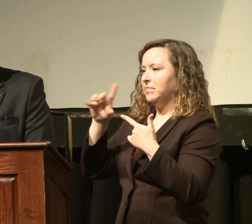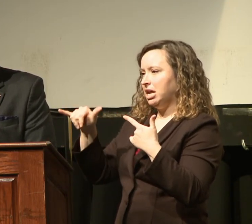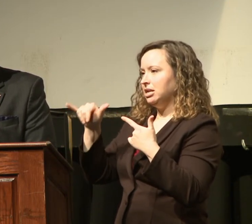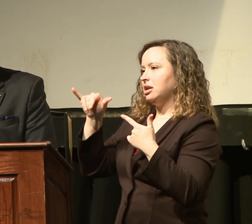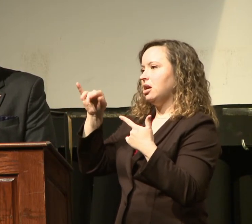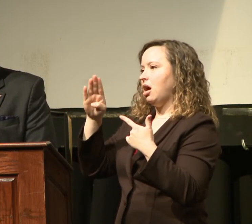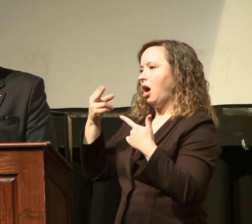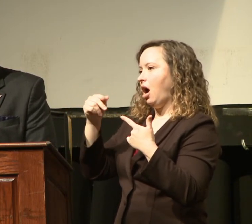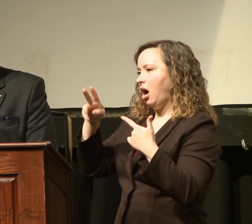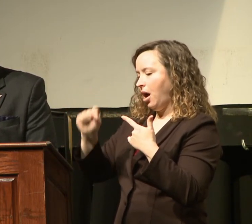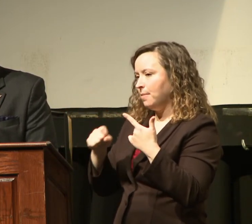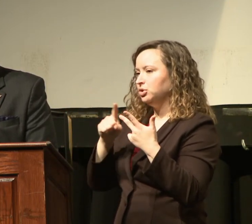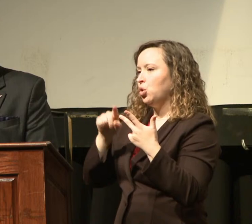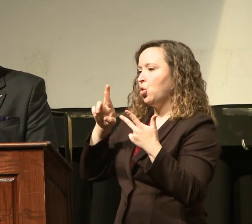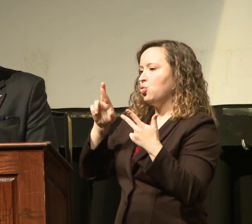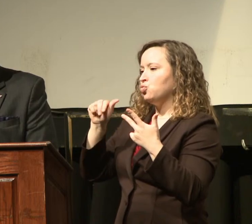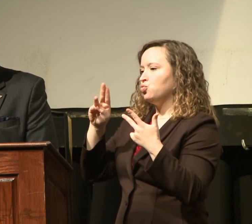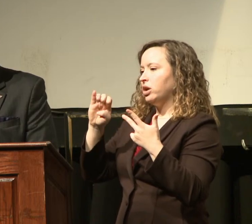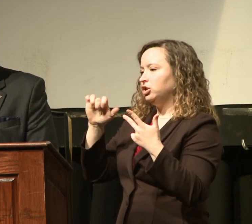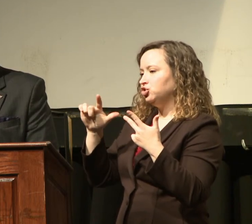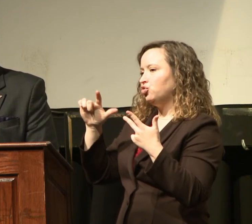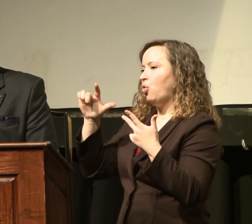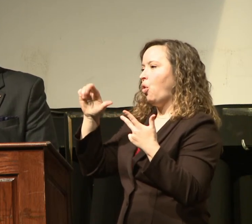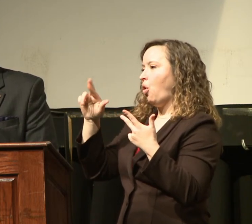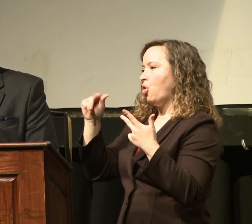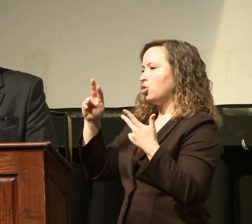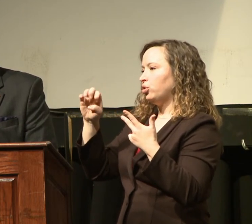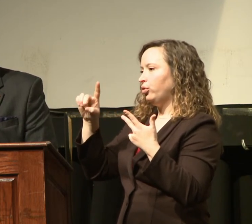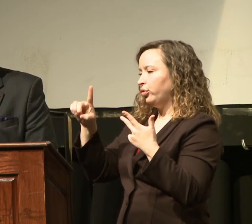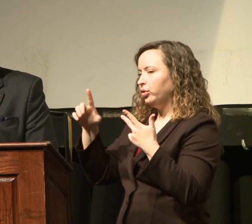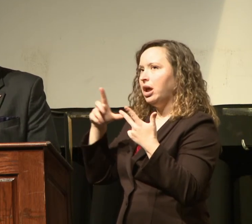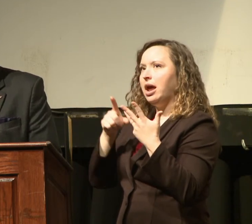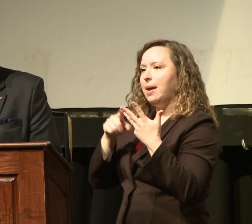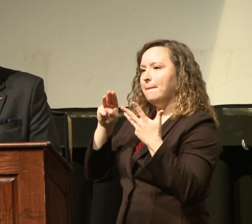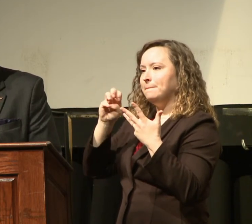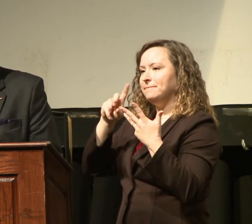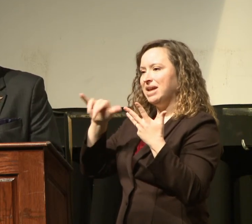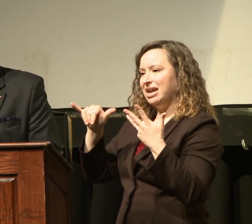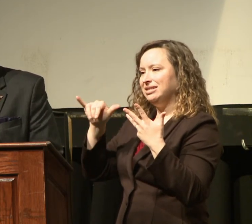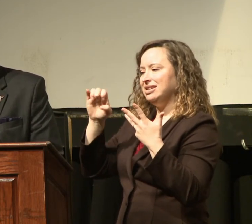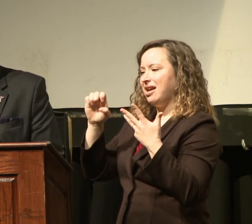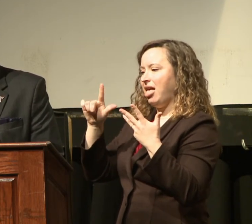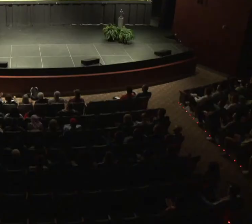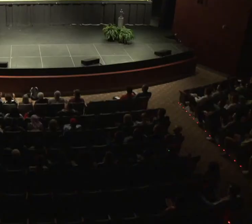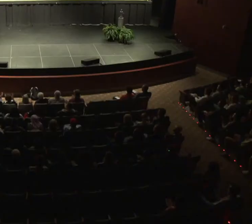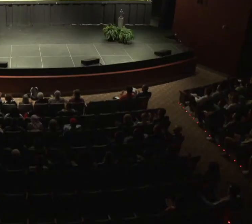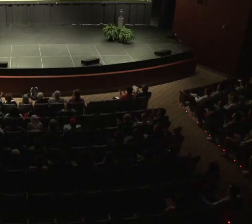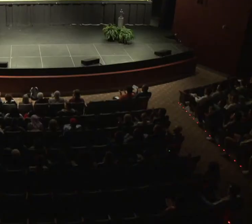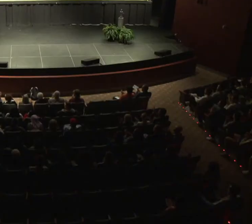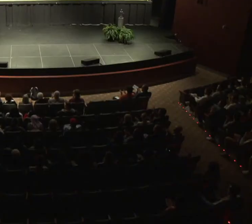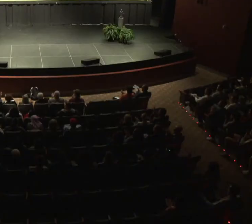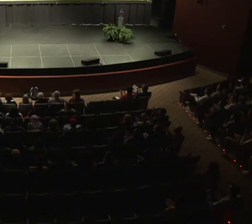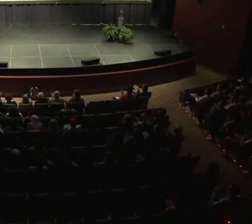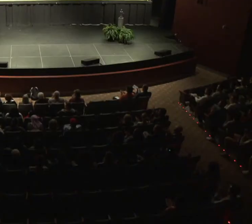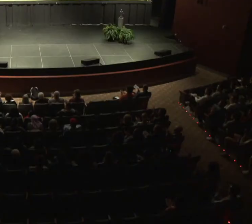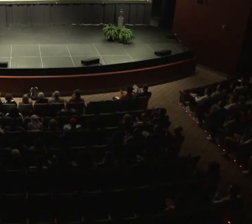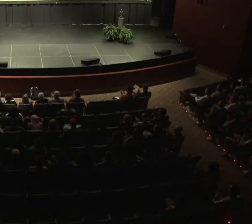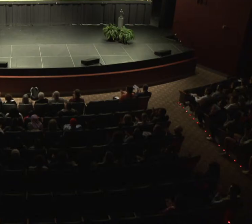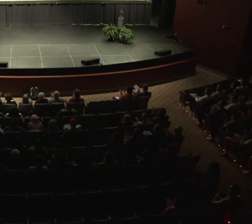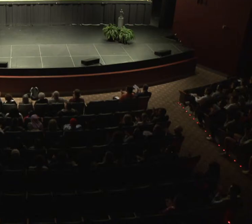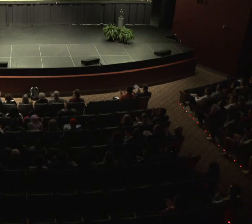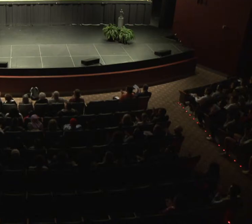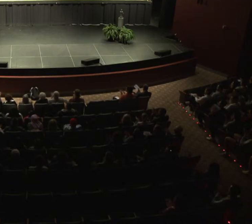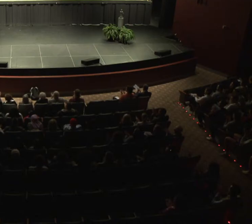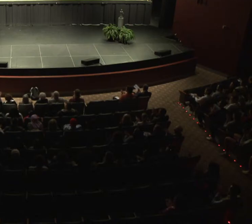Rachel Arnold, and Andy Ellis have all played an important role in making this. So let's please give them a round of applause and thank them.